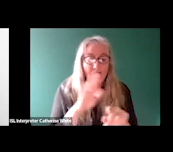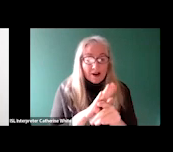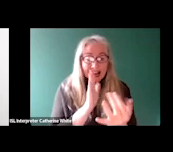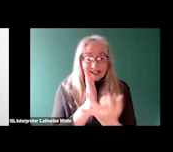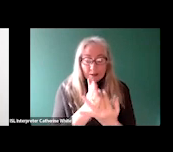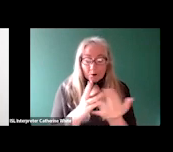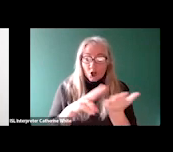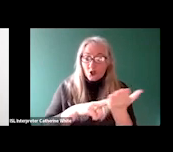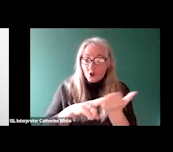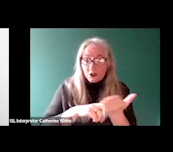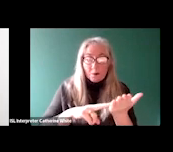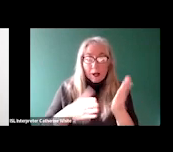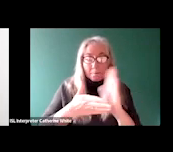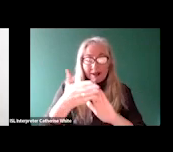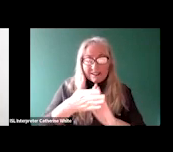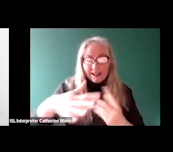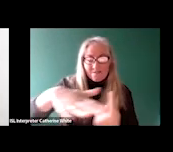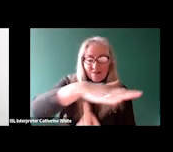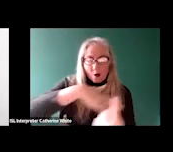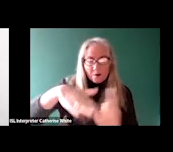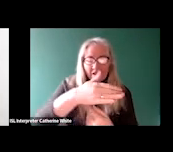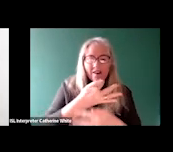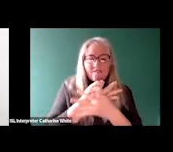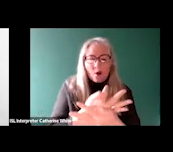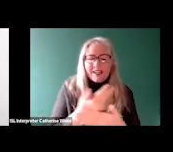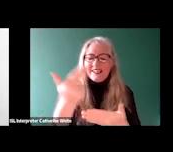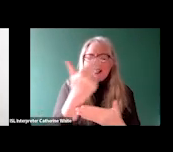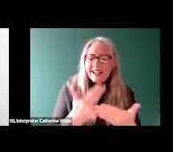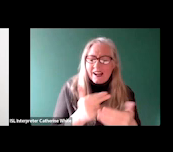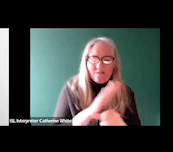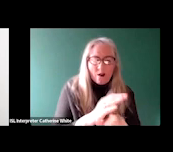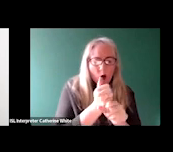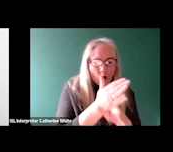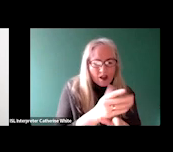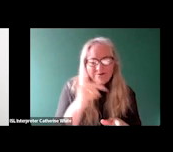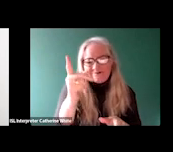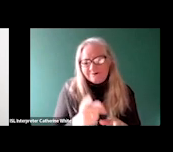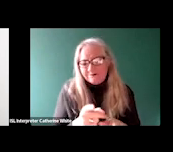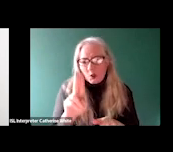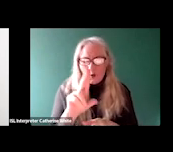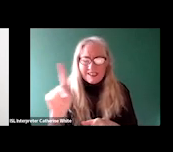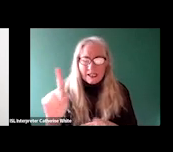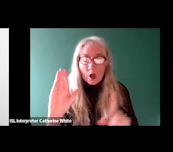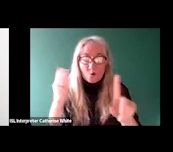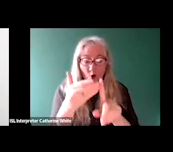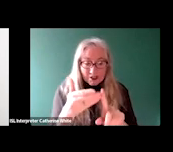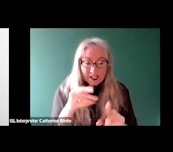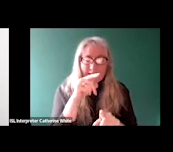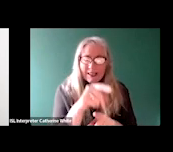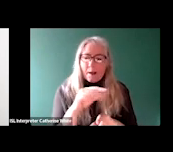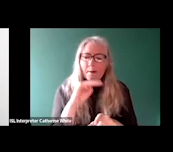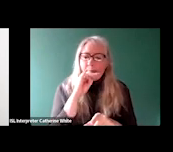accessible and usable built environment, as I said, following a Design for All or a universal design approach. And it's about